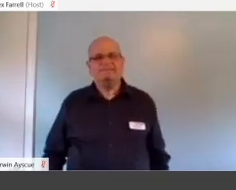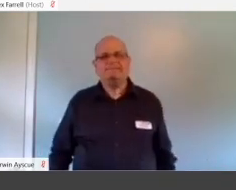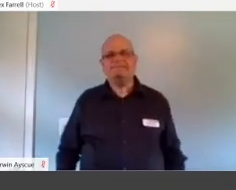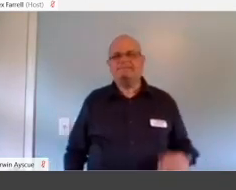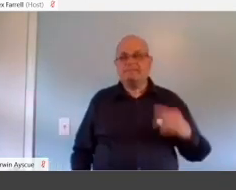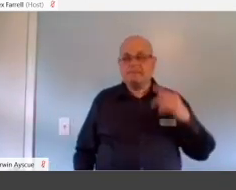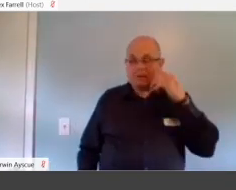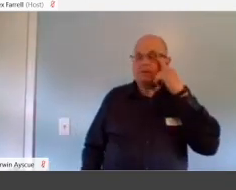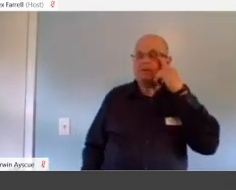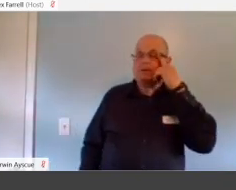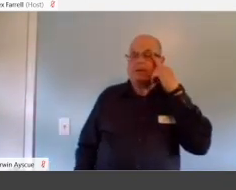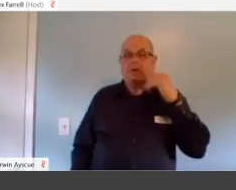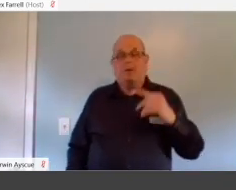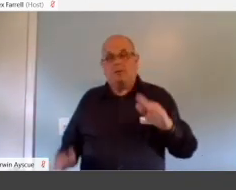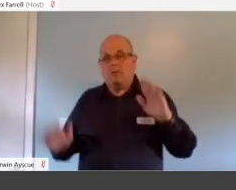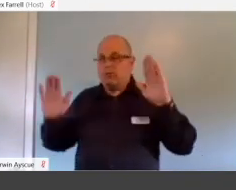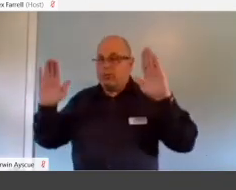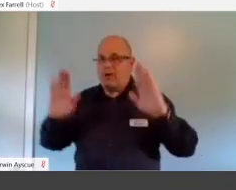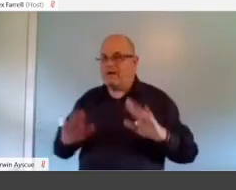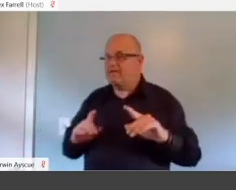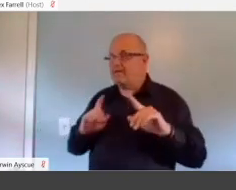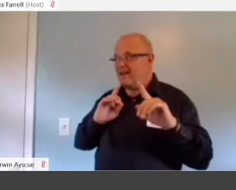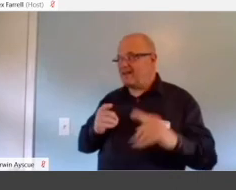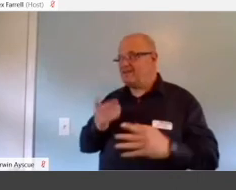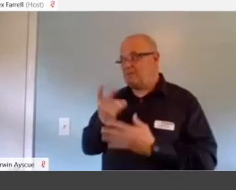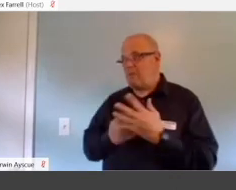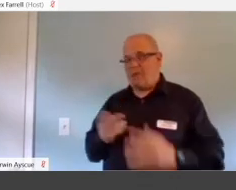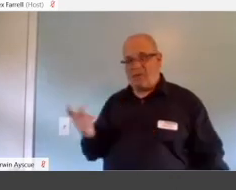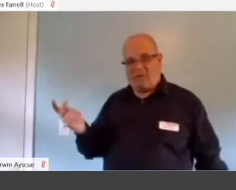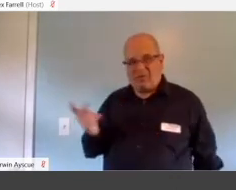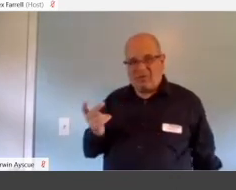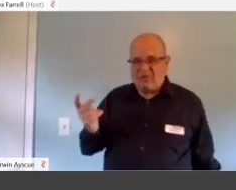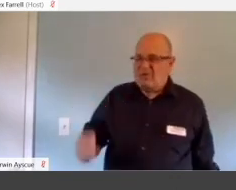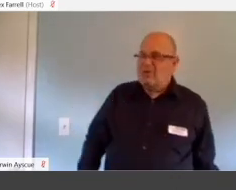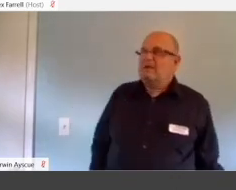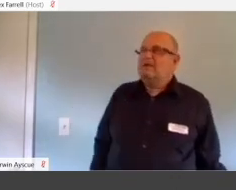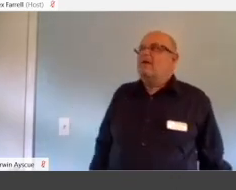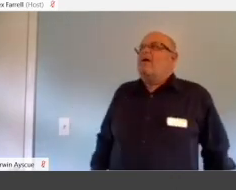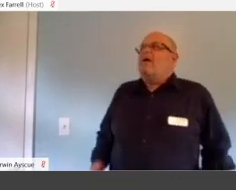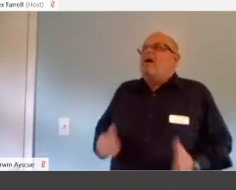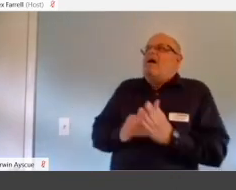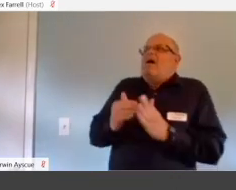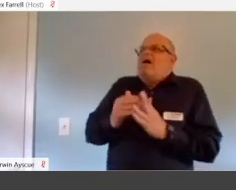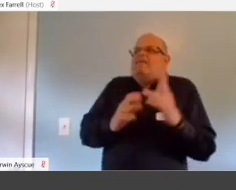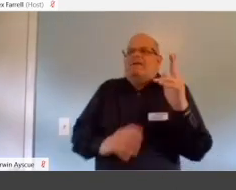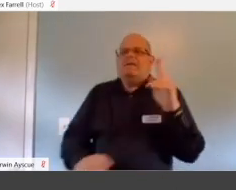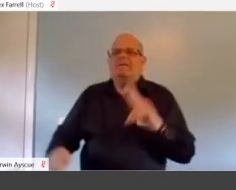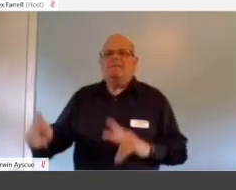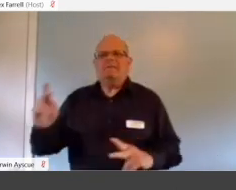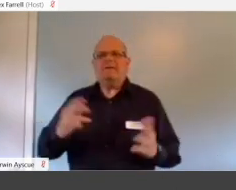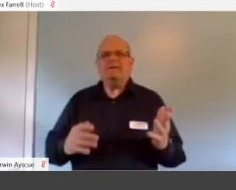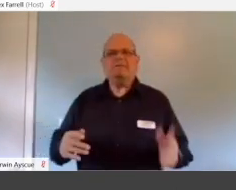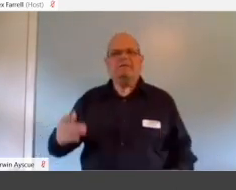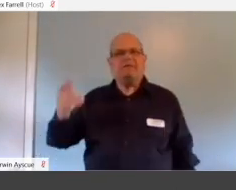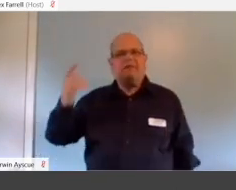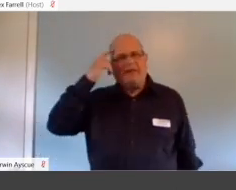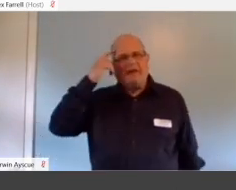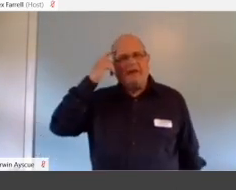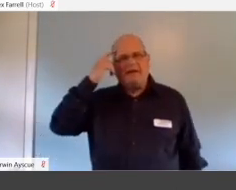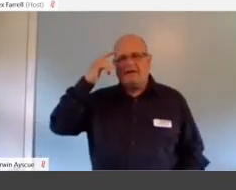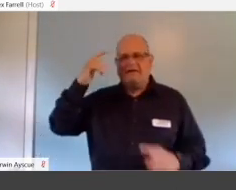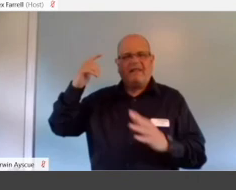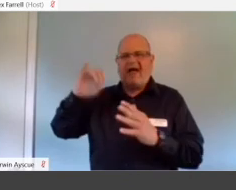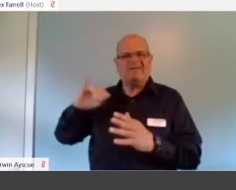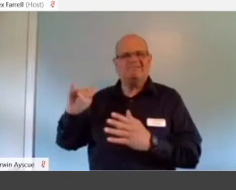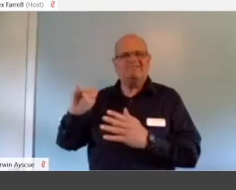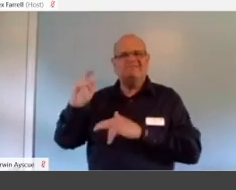Those are both great insights, because I think a lot of times people will have accessibility as an afterthought. They'll build